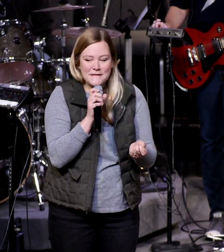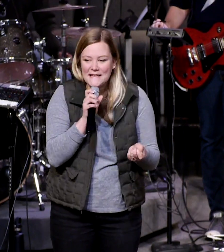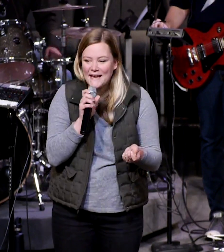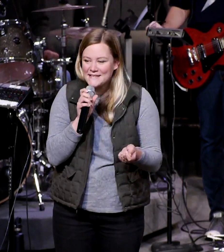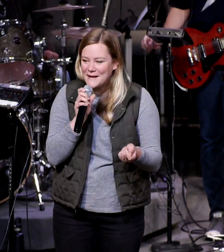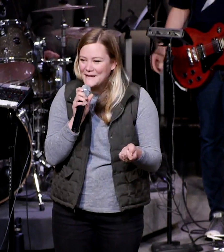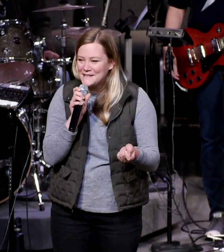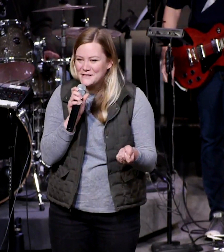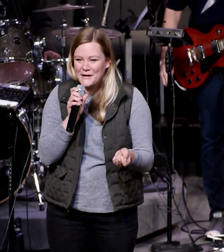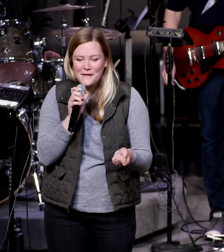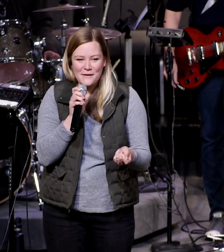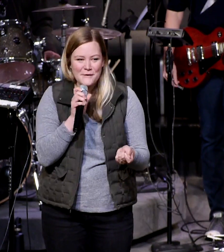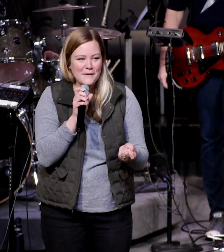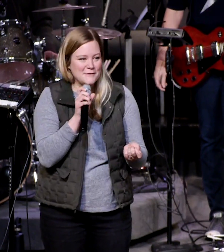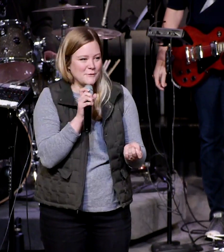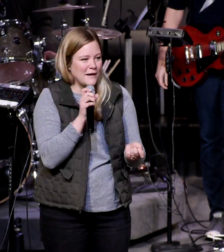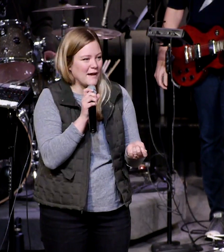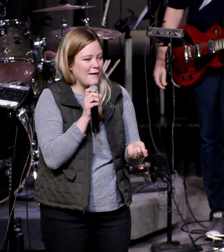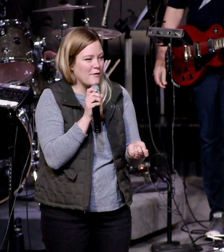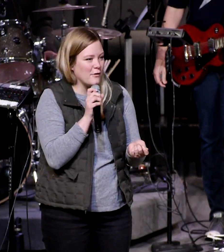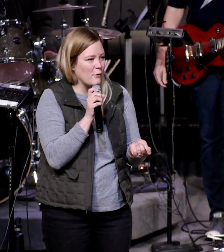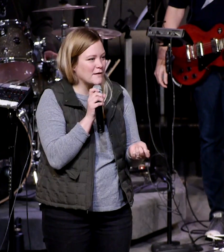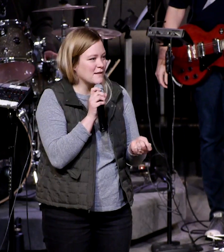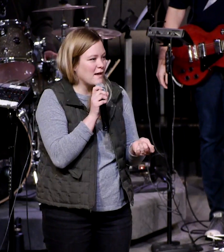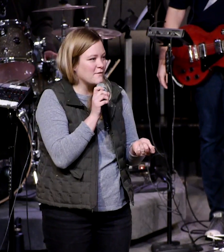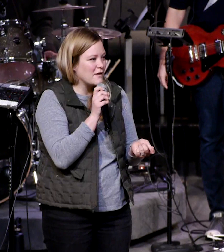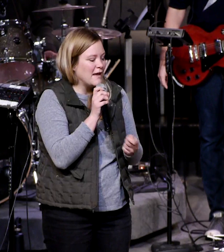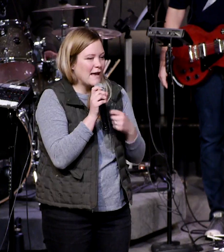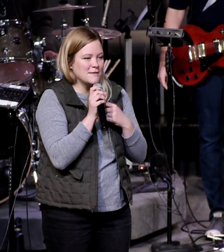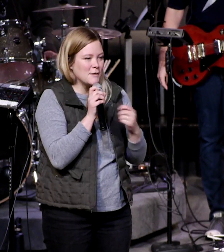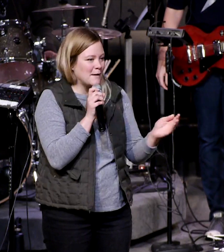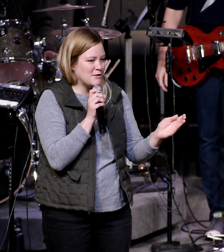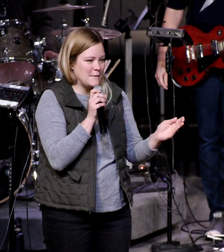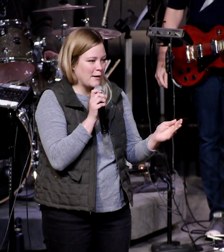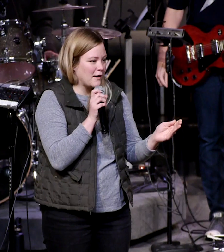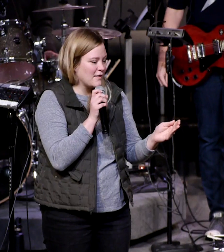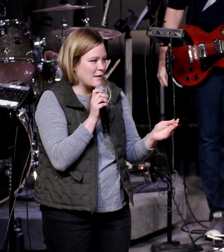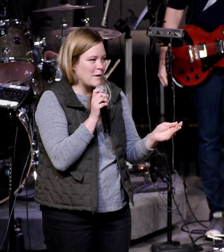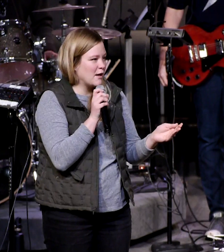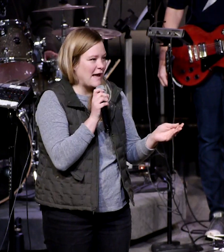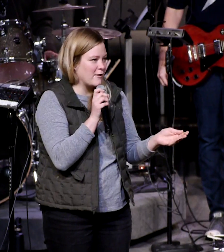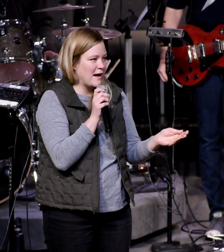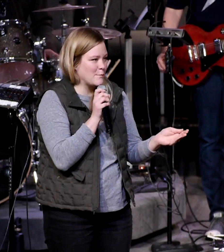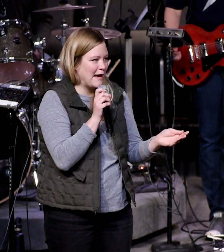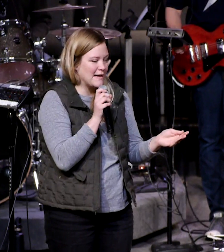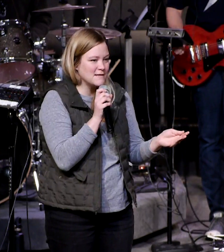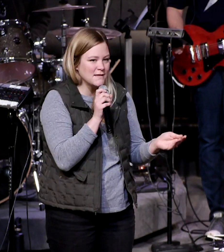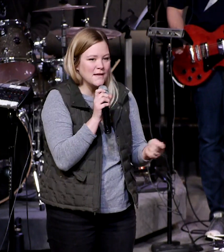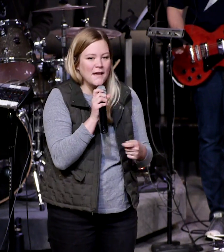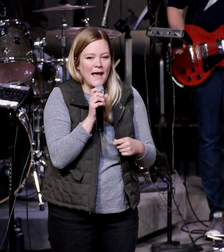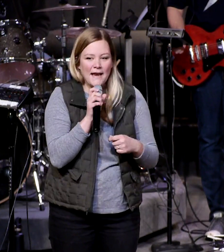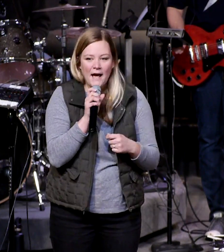So today he's coming to share with you a story of how the Lord's love is so much deeper than we could ever